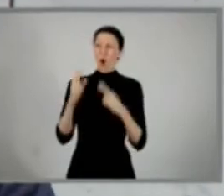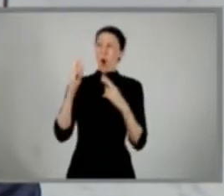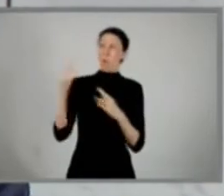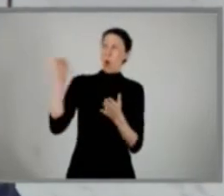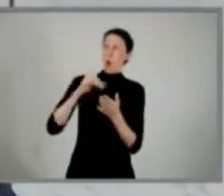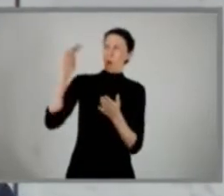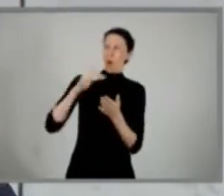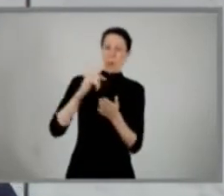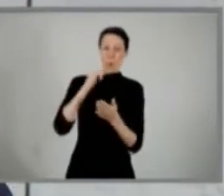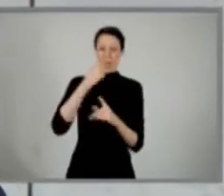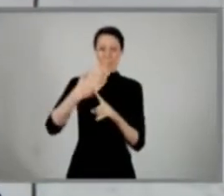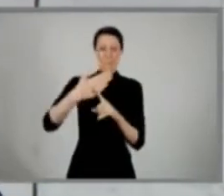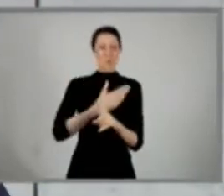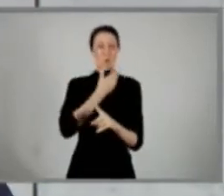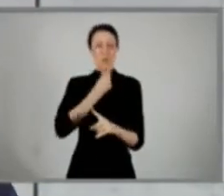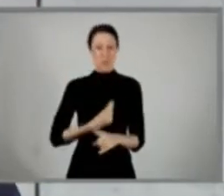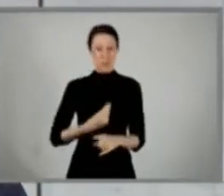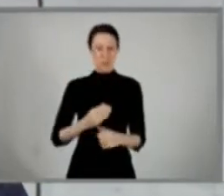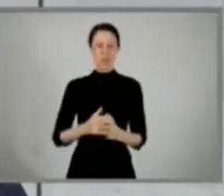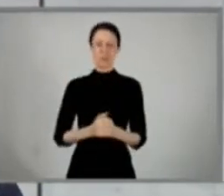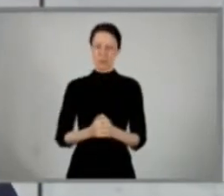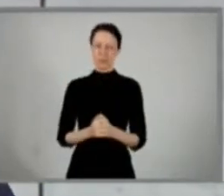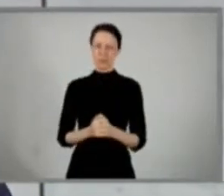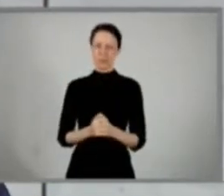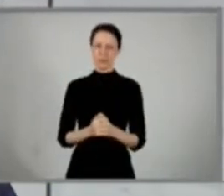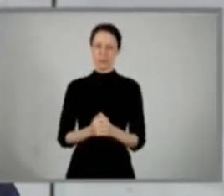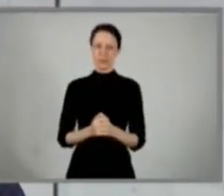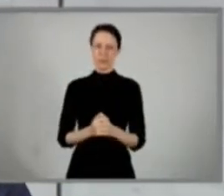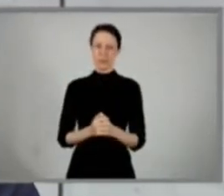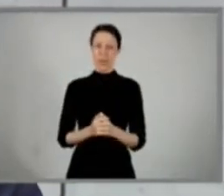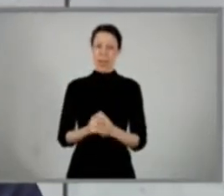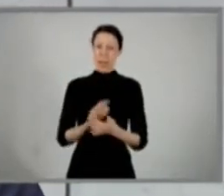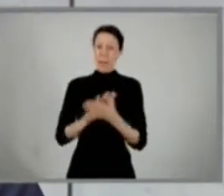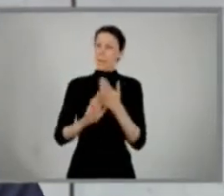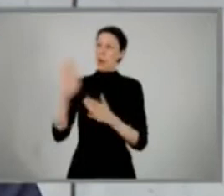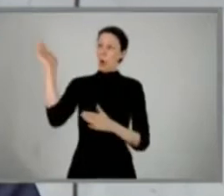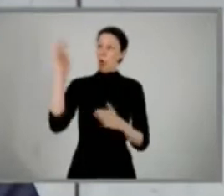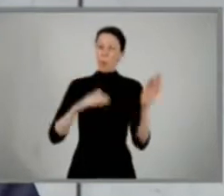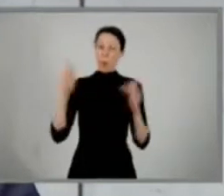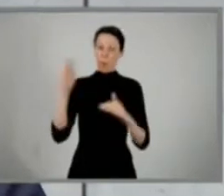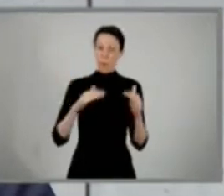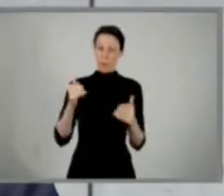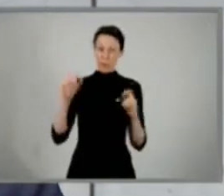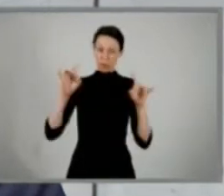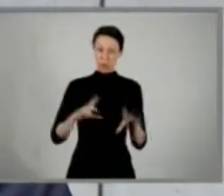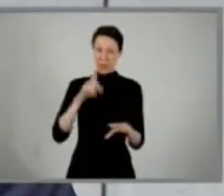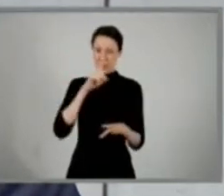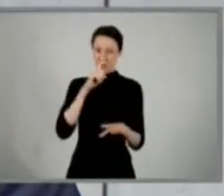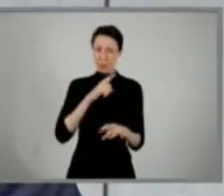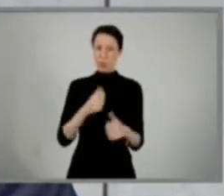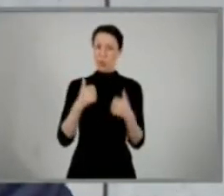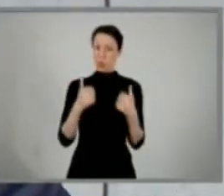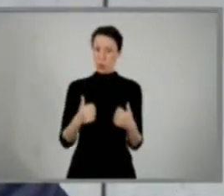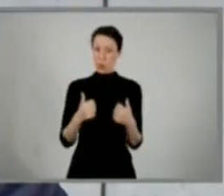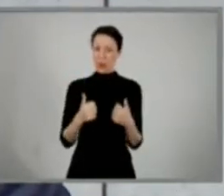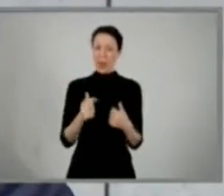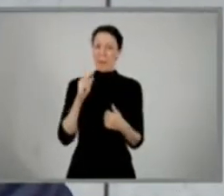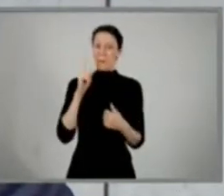to move and take international students back at this time through quarantine arrangements does not present